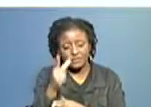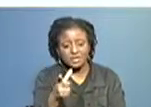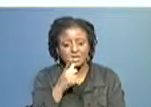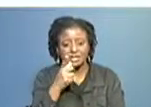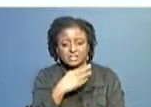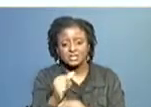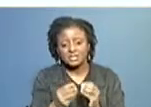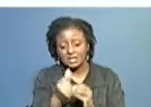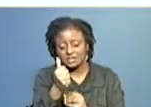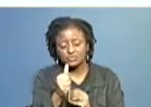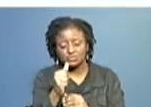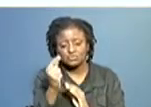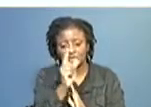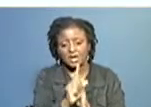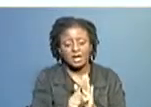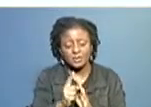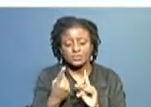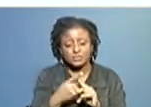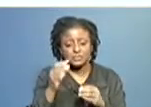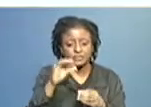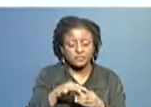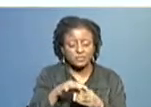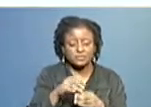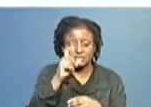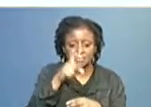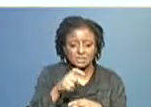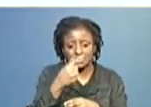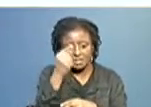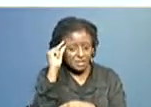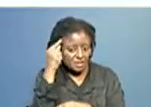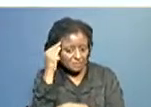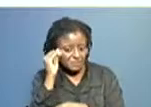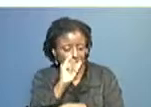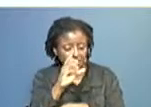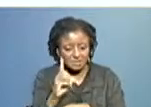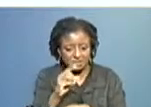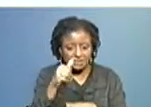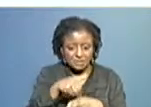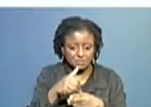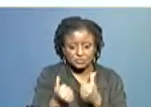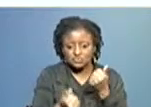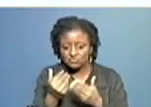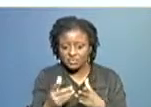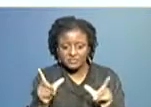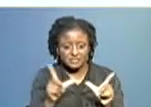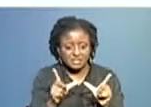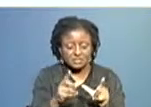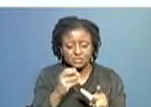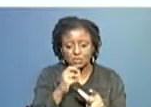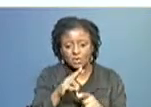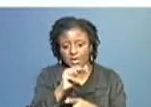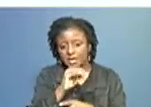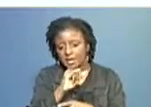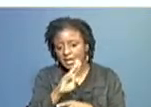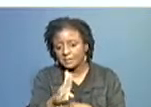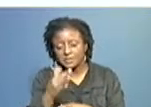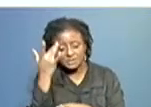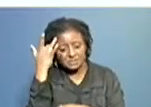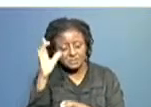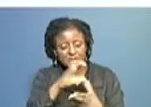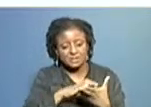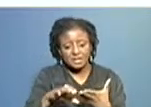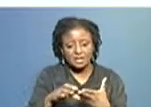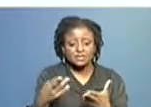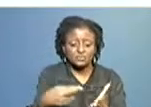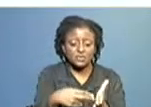or government-issued ID, including a driver's license or a national insurance smart card, is required. Donkinson says